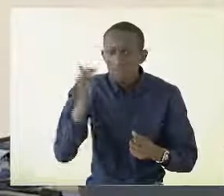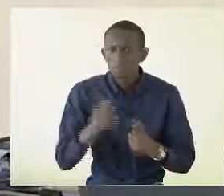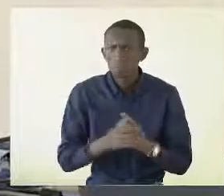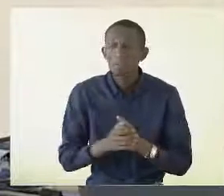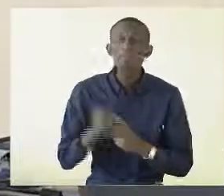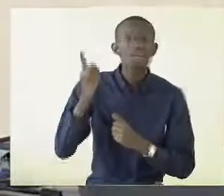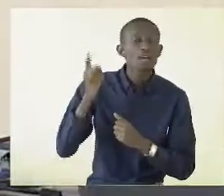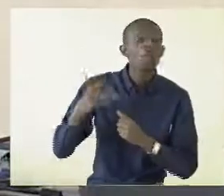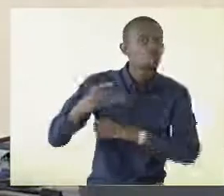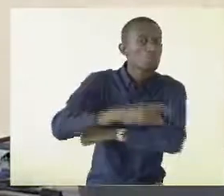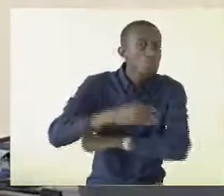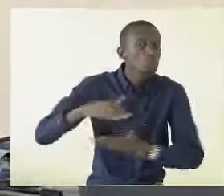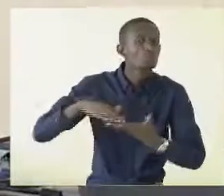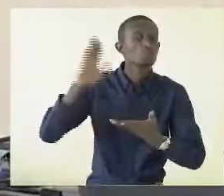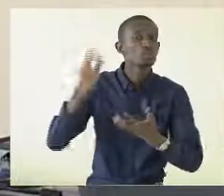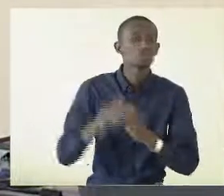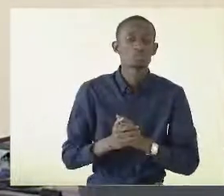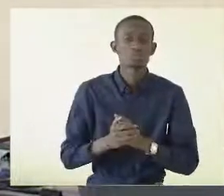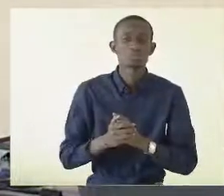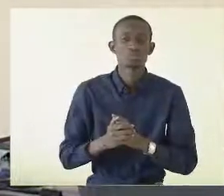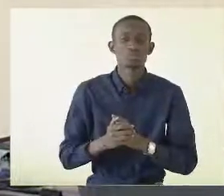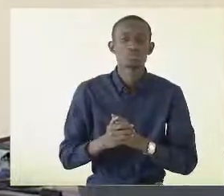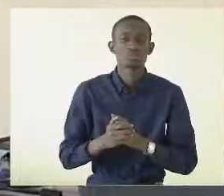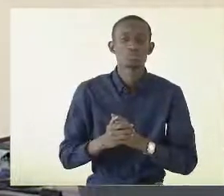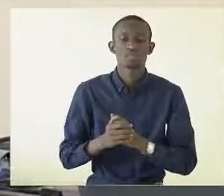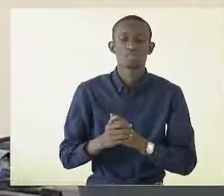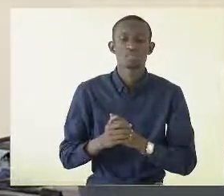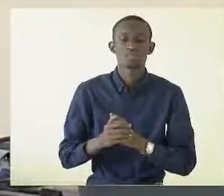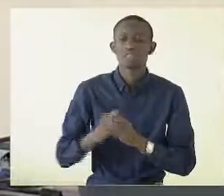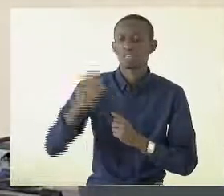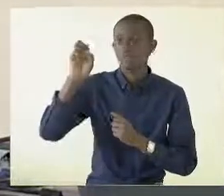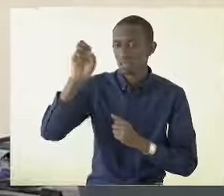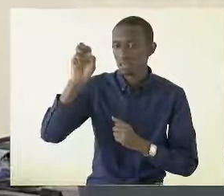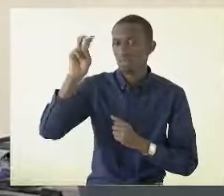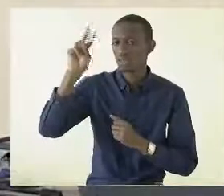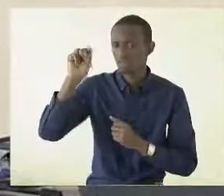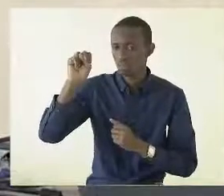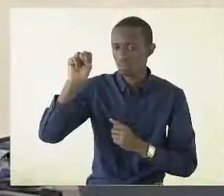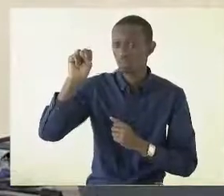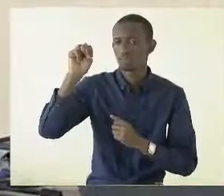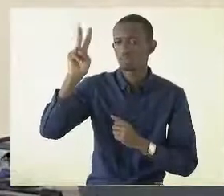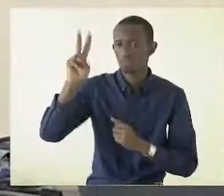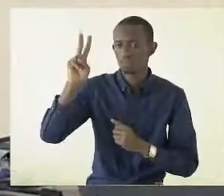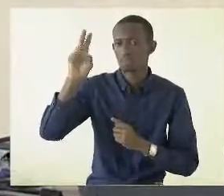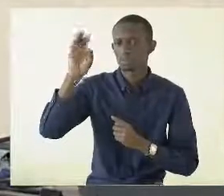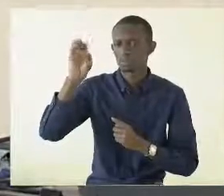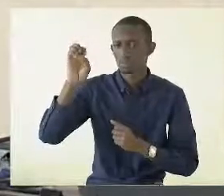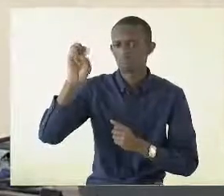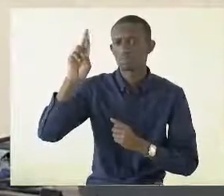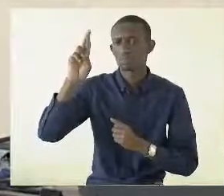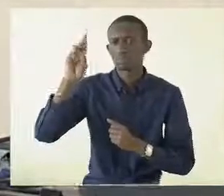We celebrated environmental organisms. We had time to think